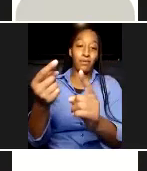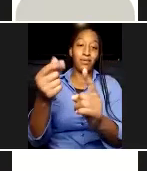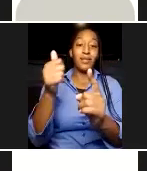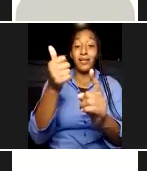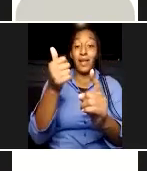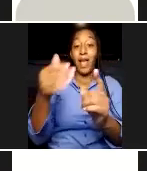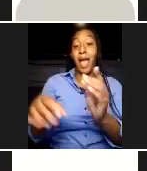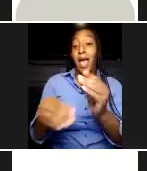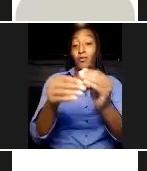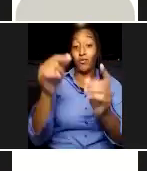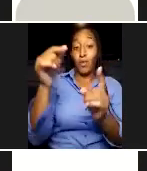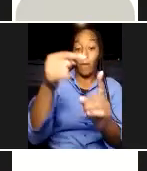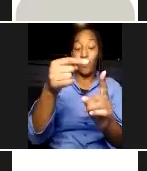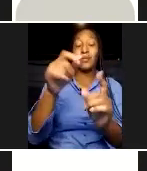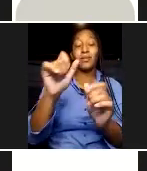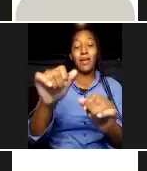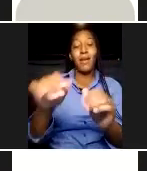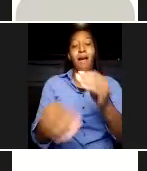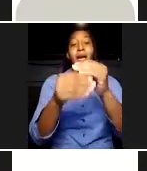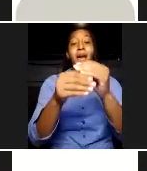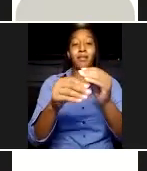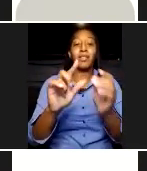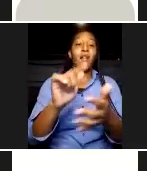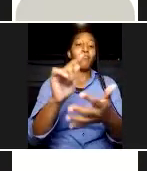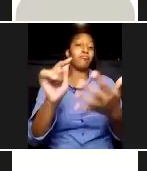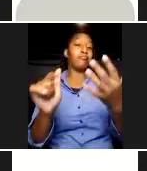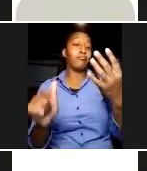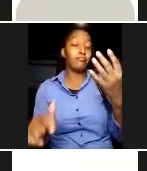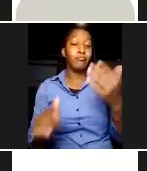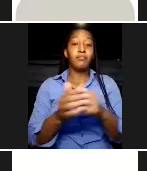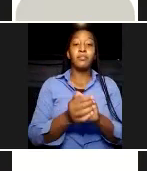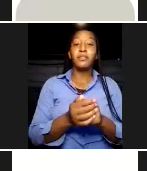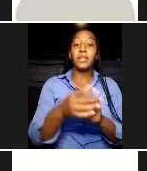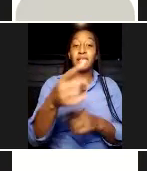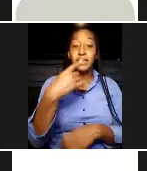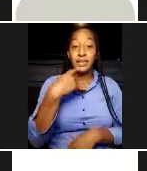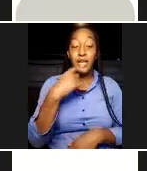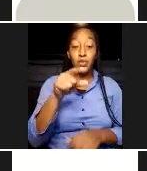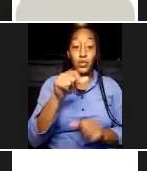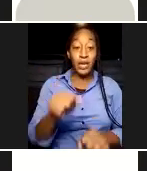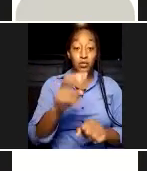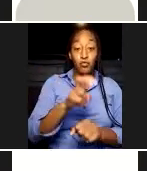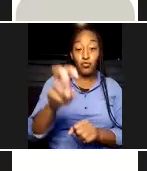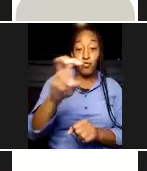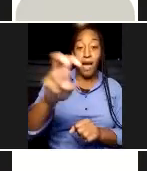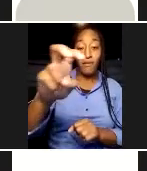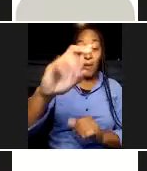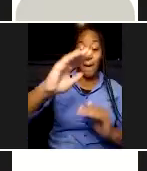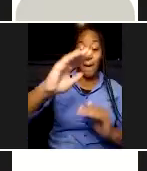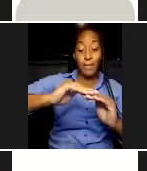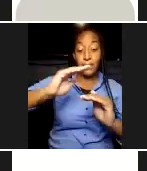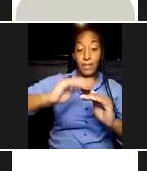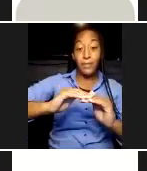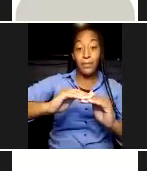It says that'll travel as far as possible, and it says at least 3 meters. The idea here is that the car has to move.